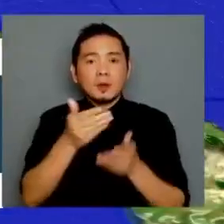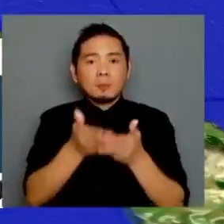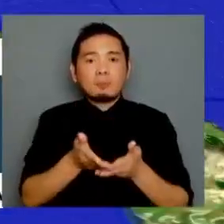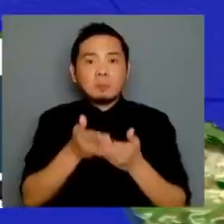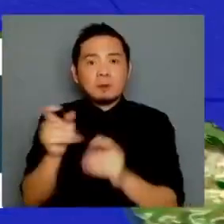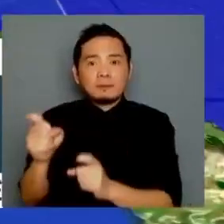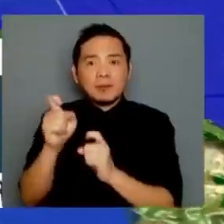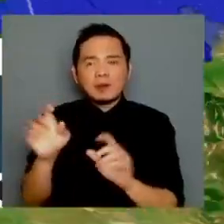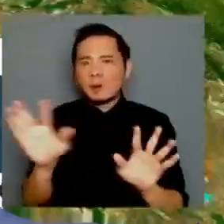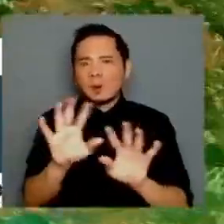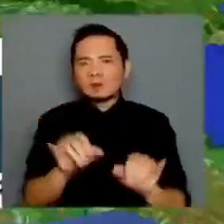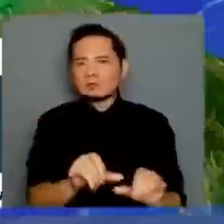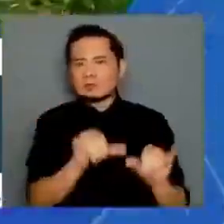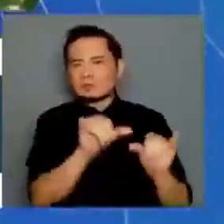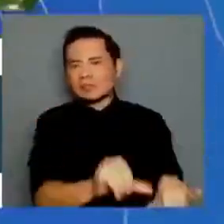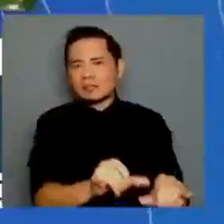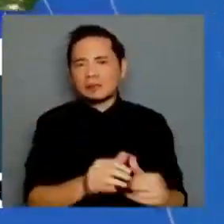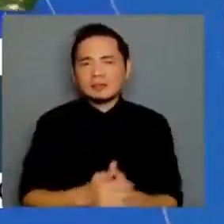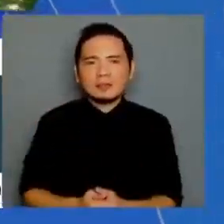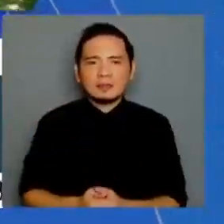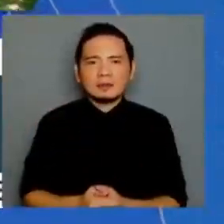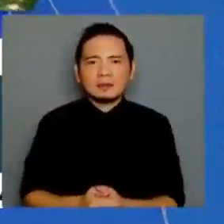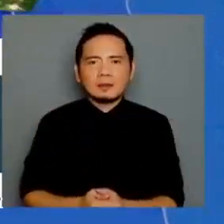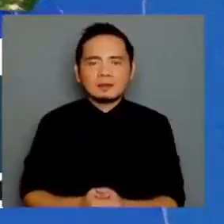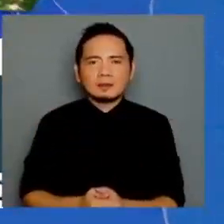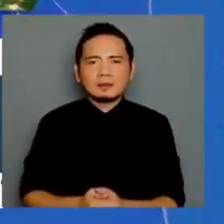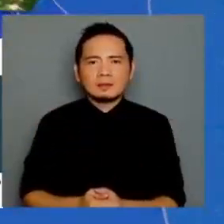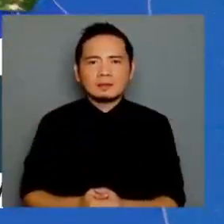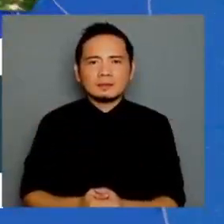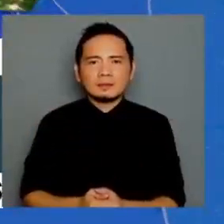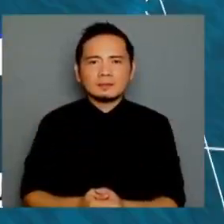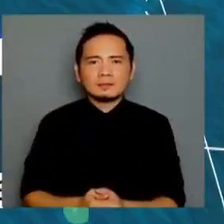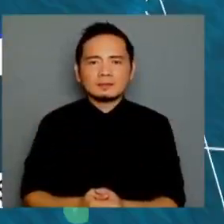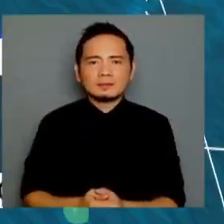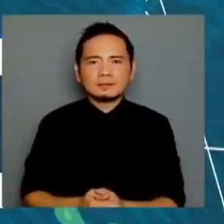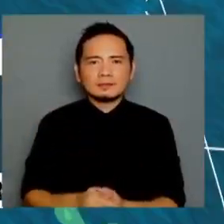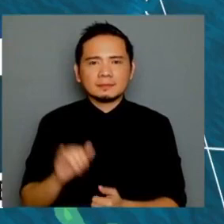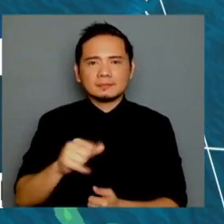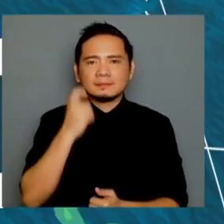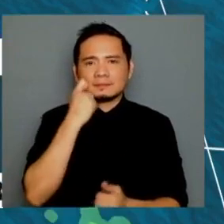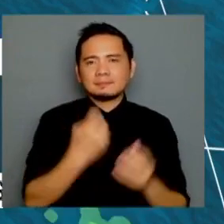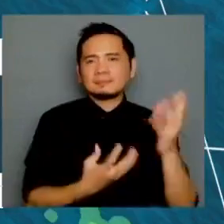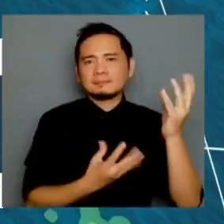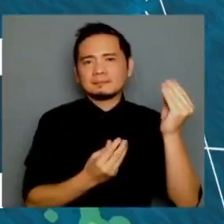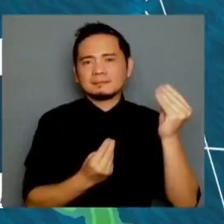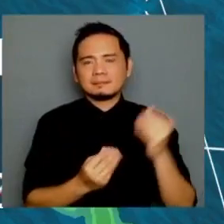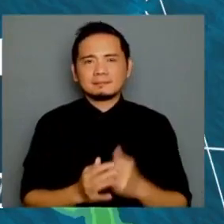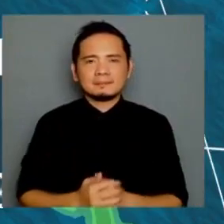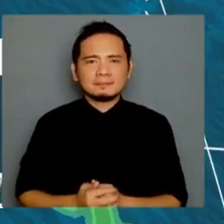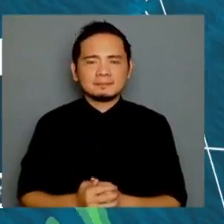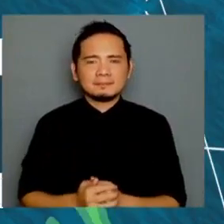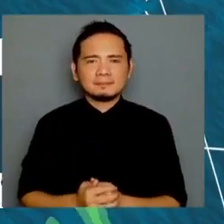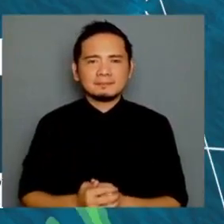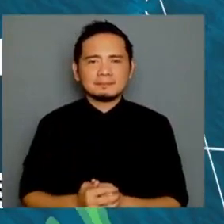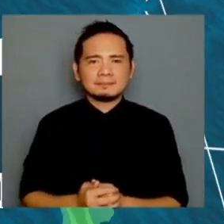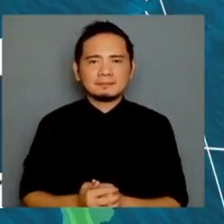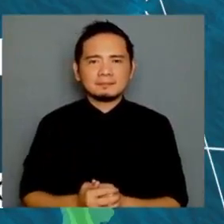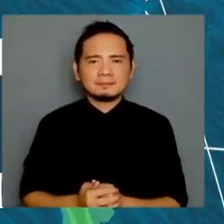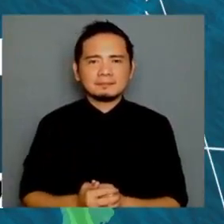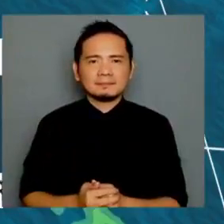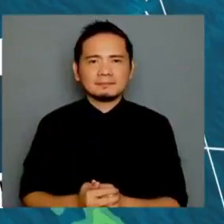into the sea while the larger sea vessels are alerted against big waves. And that's the latest from PAGASA. This is Anna Loren reporting for ANC.